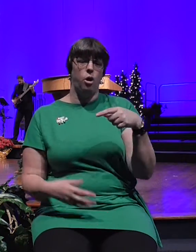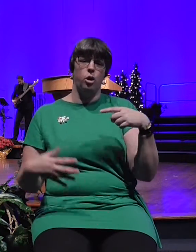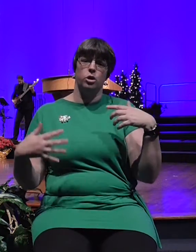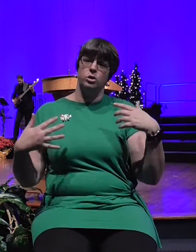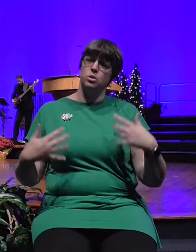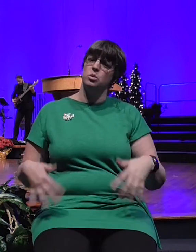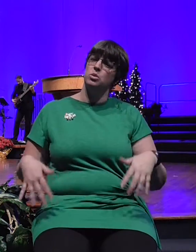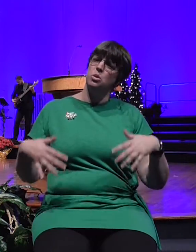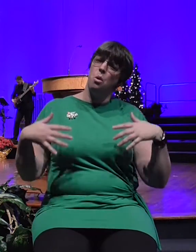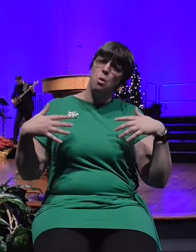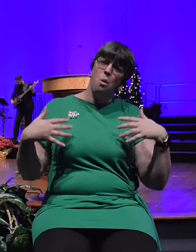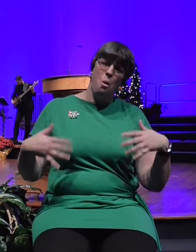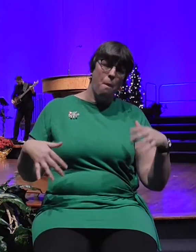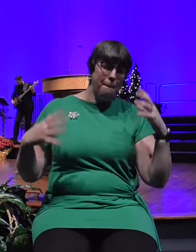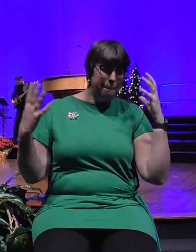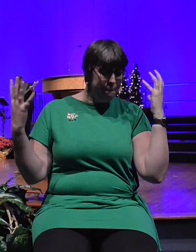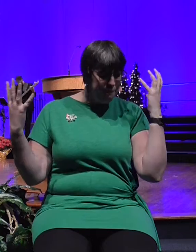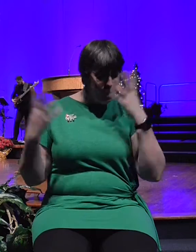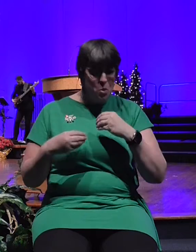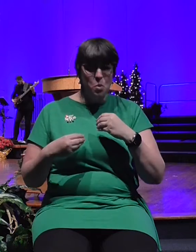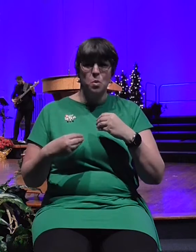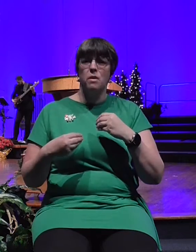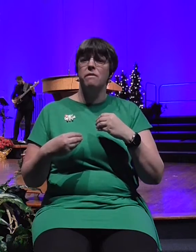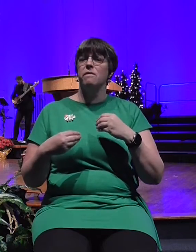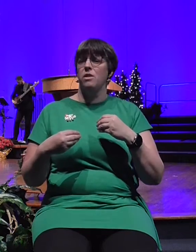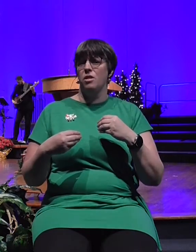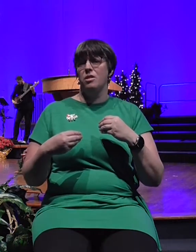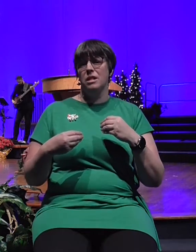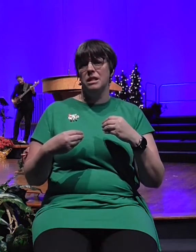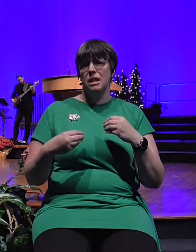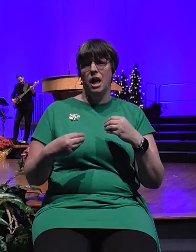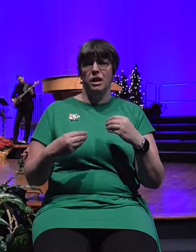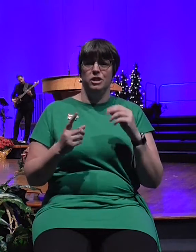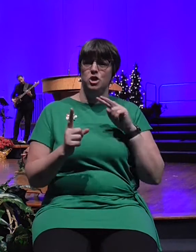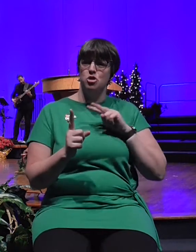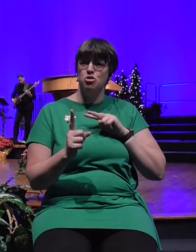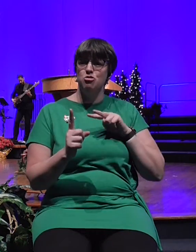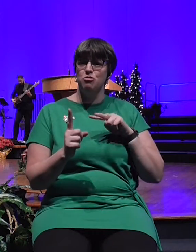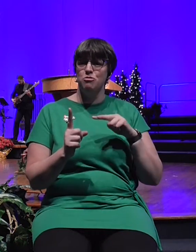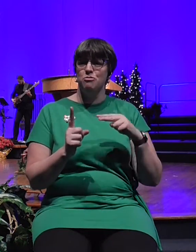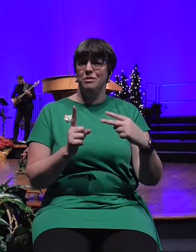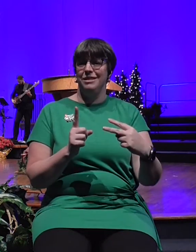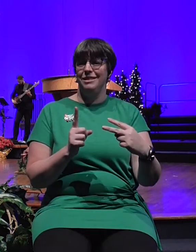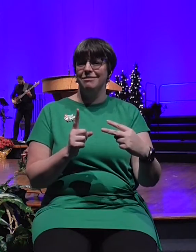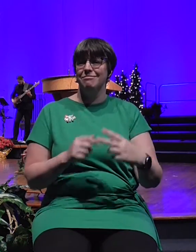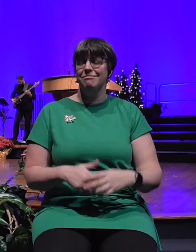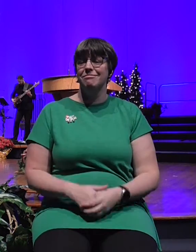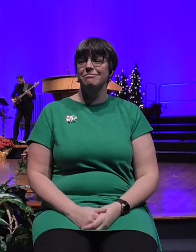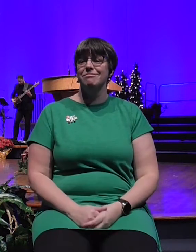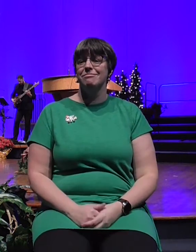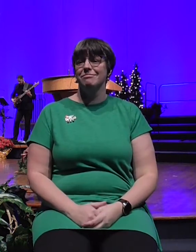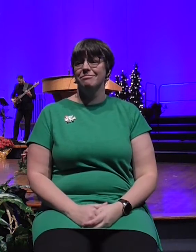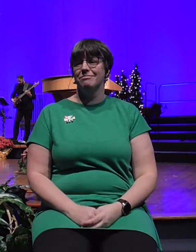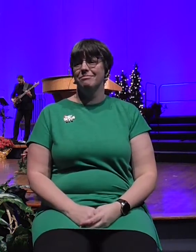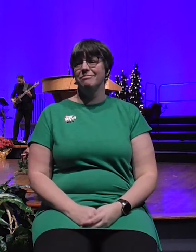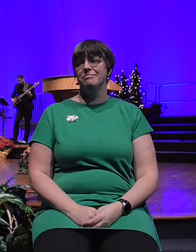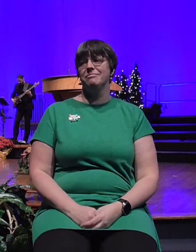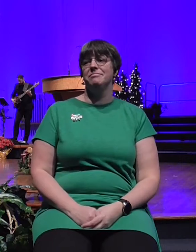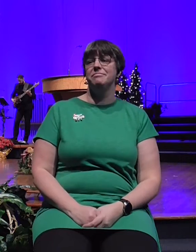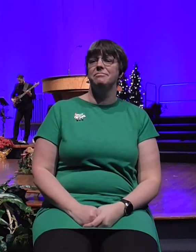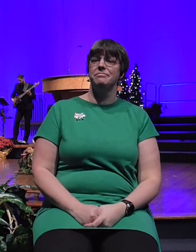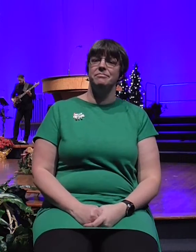You are so beautiful to me.